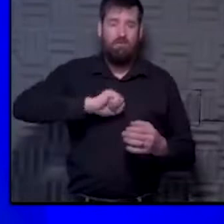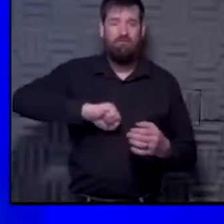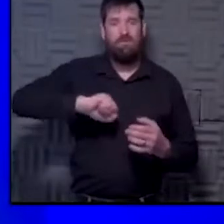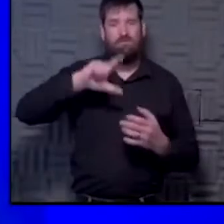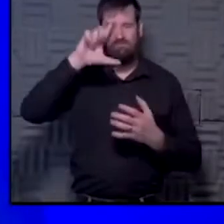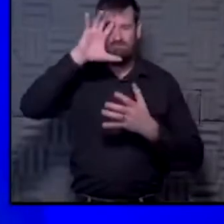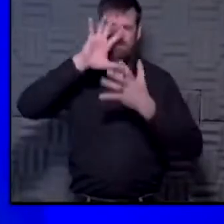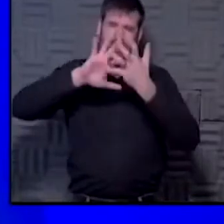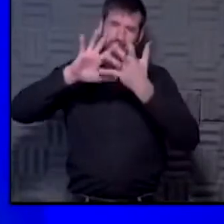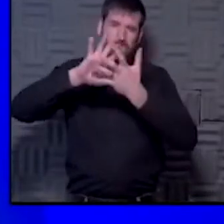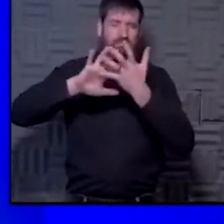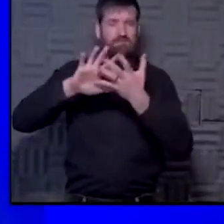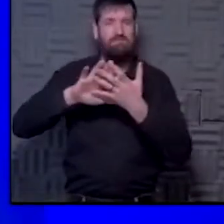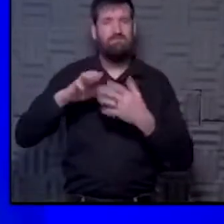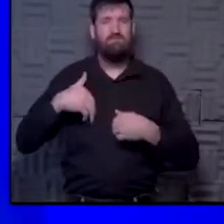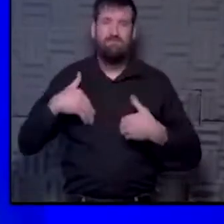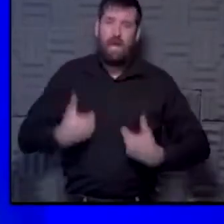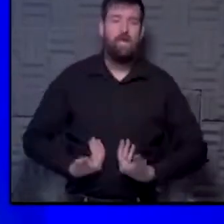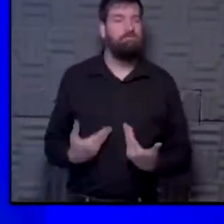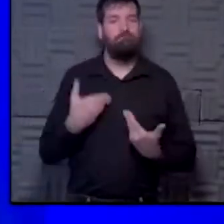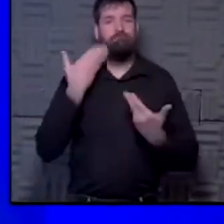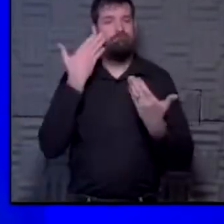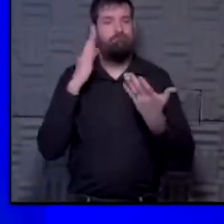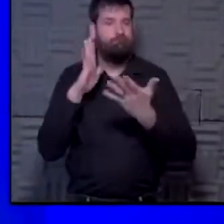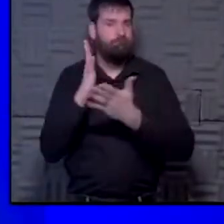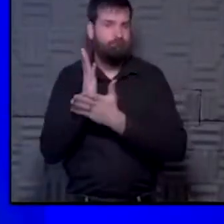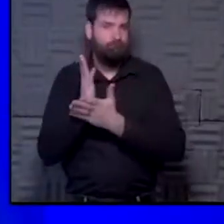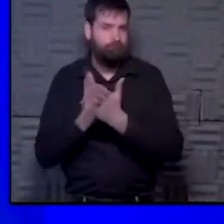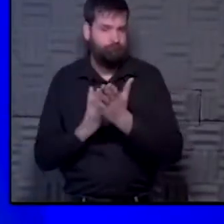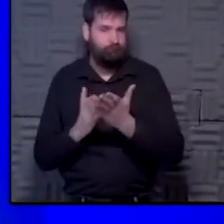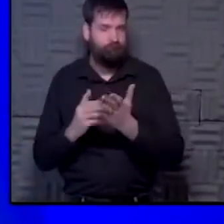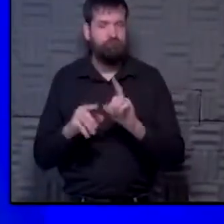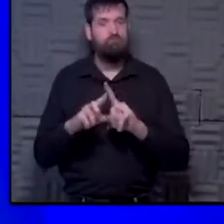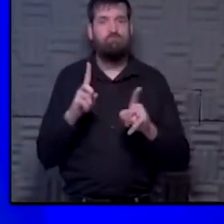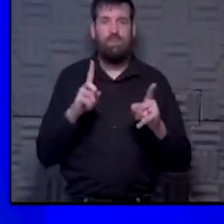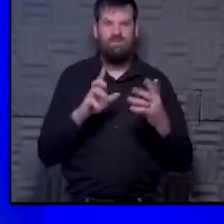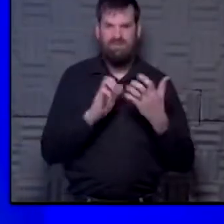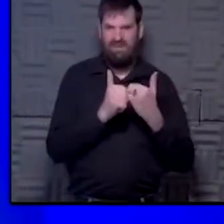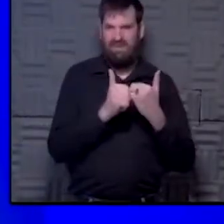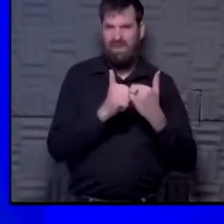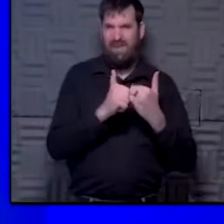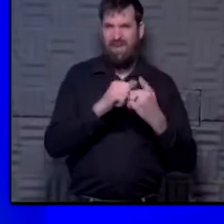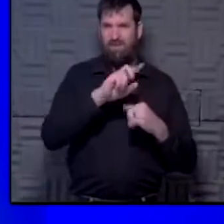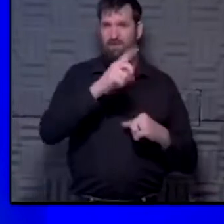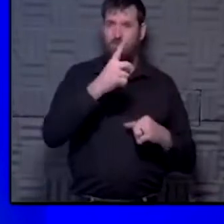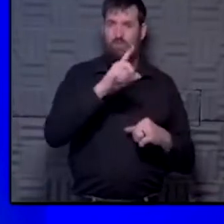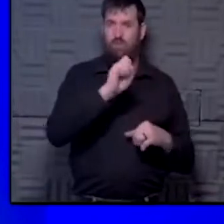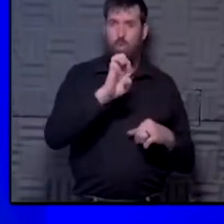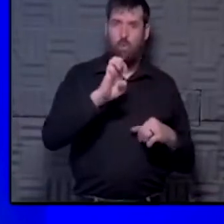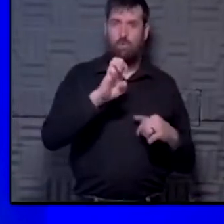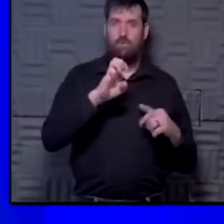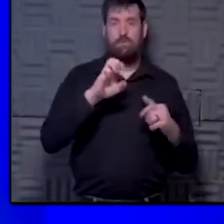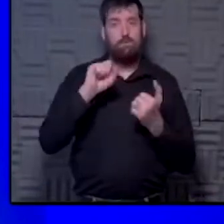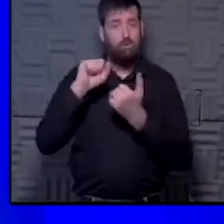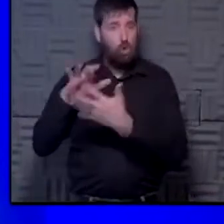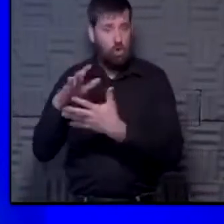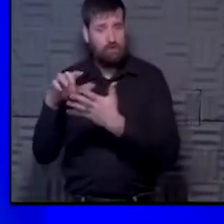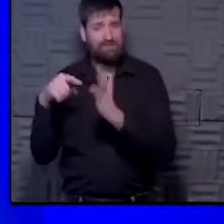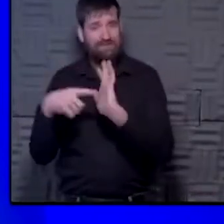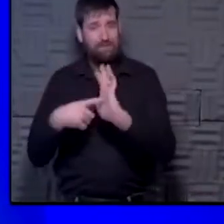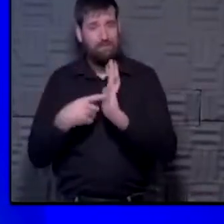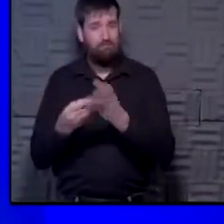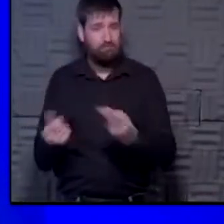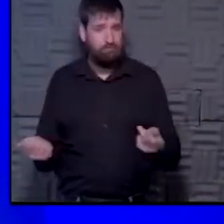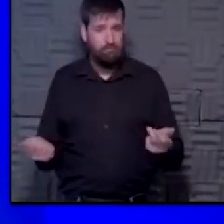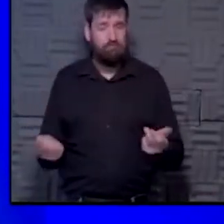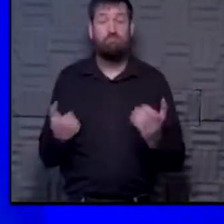think we know the mechanisms of that, but I don't believe that there's a mechanism that we can envision by getting the vaccine, which again, right now you